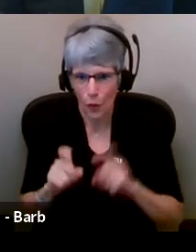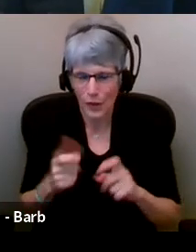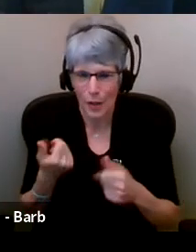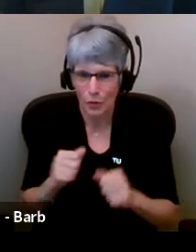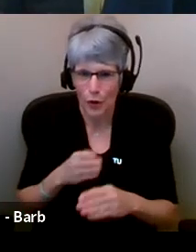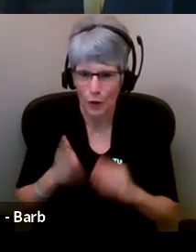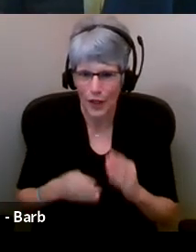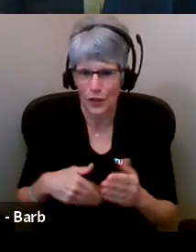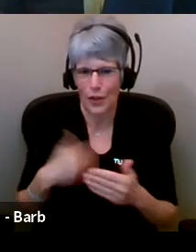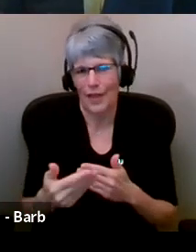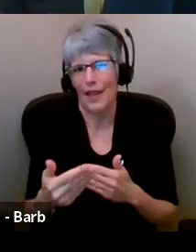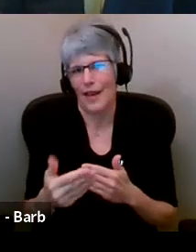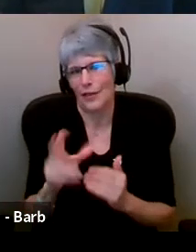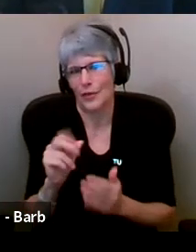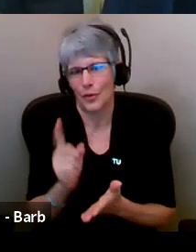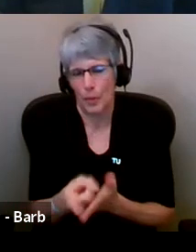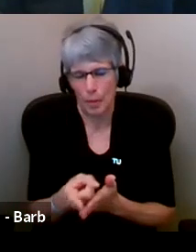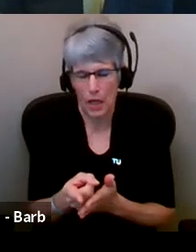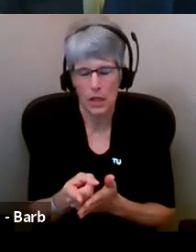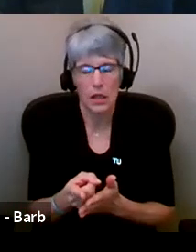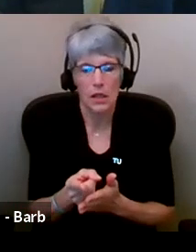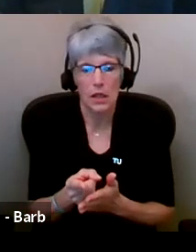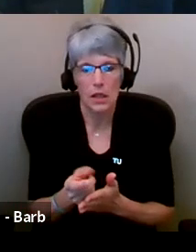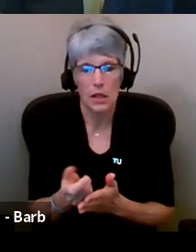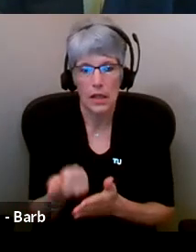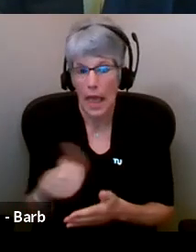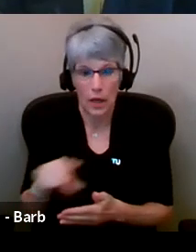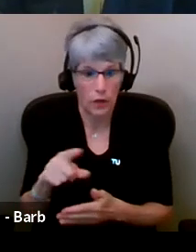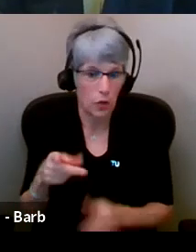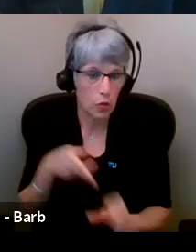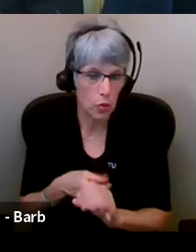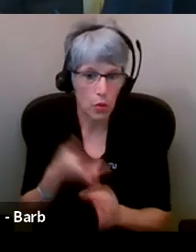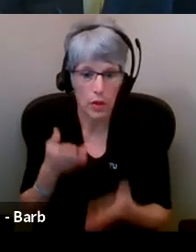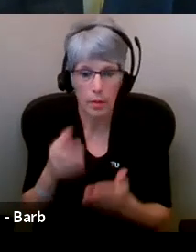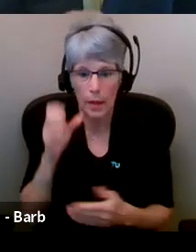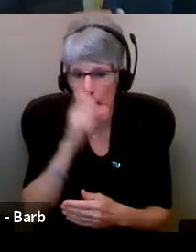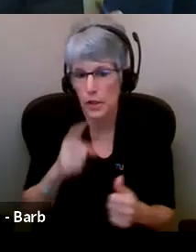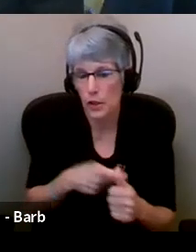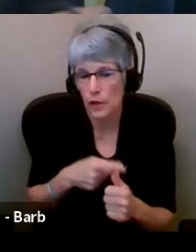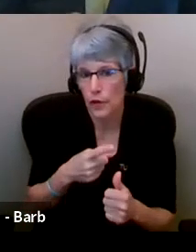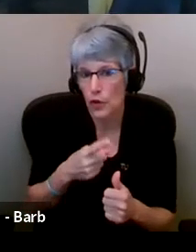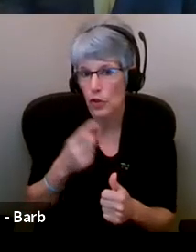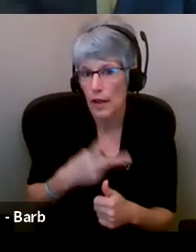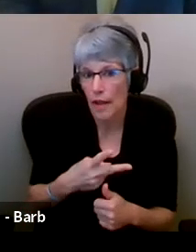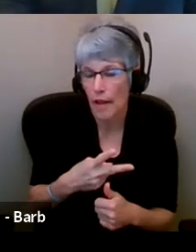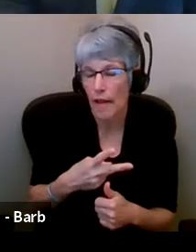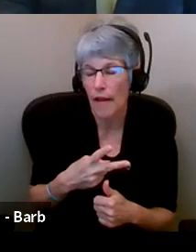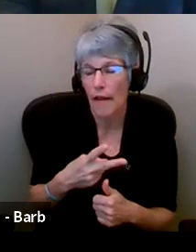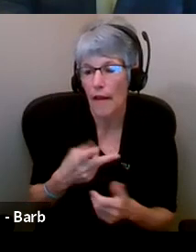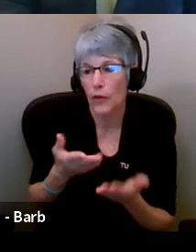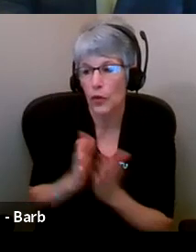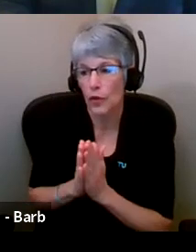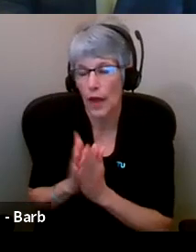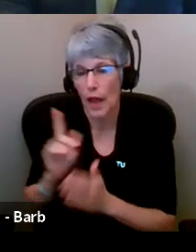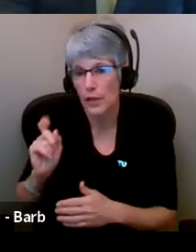the next half of our town hall. For anybody who joined and maybe missed the first half and have asked questions that maybe we haven't asked